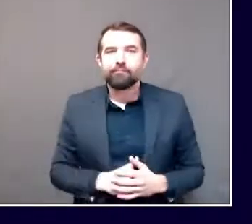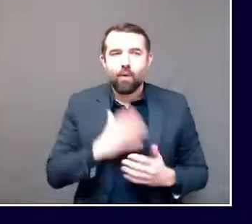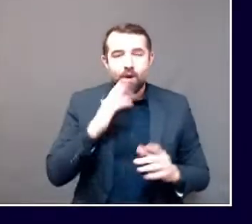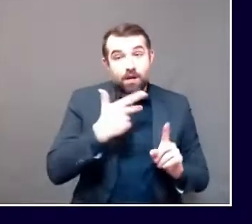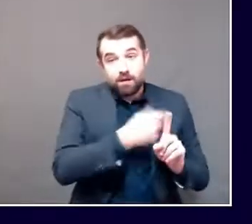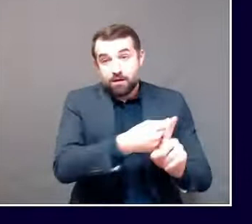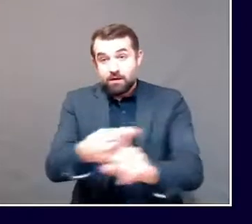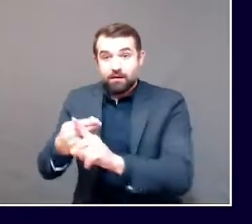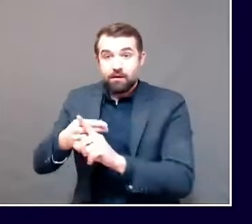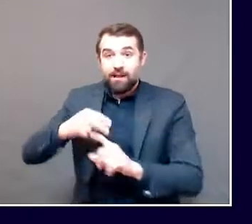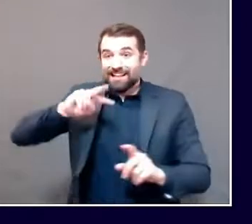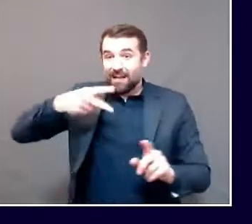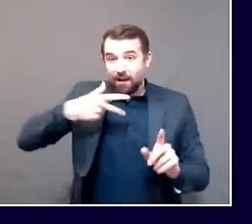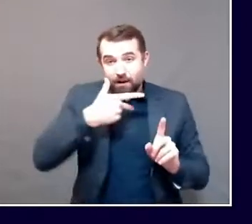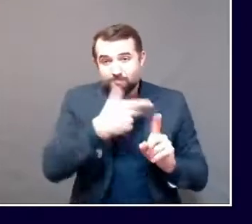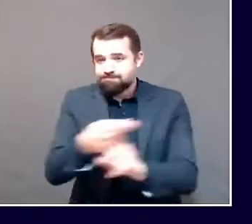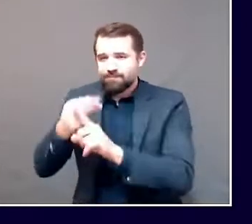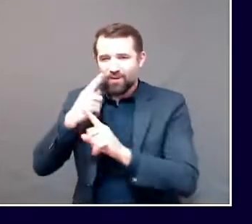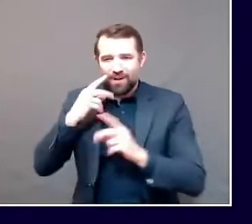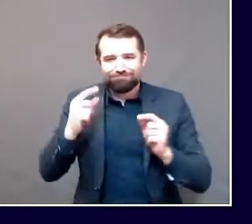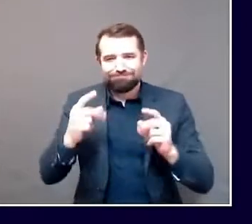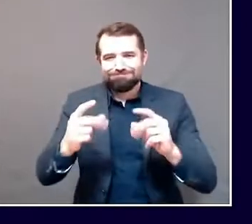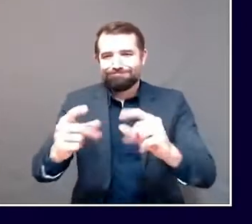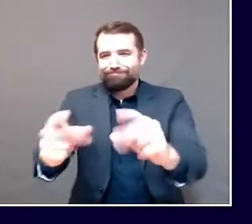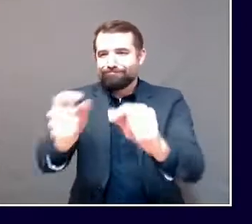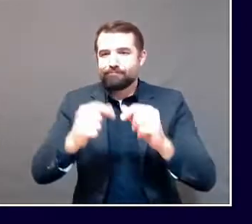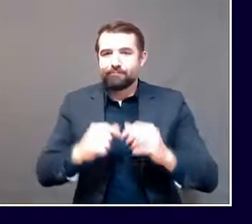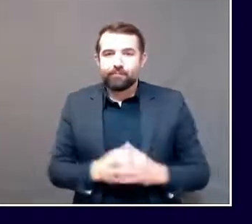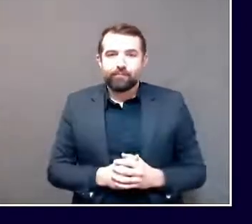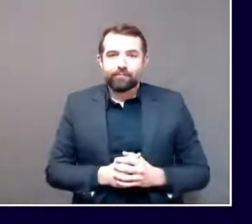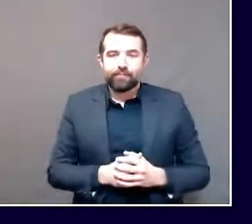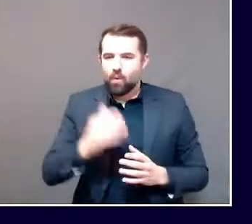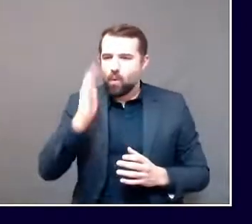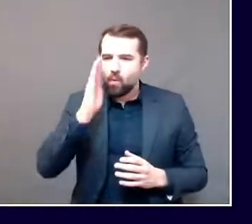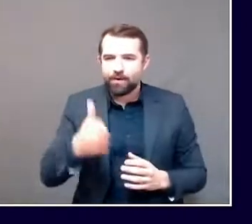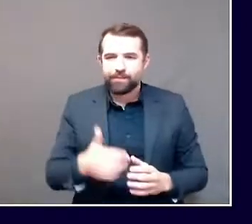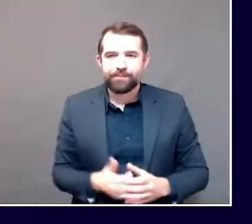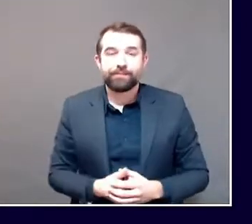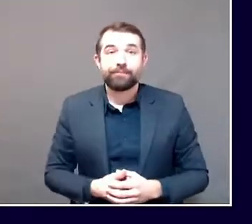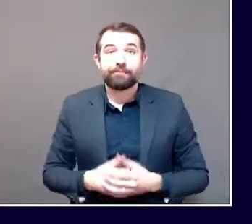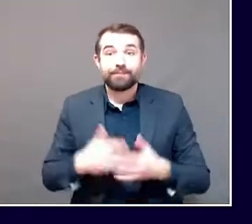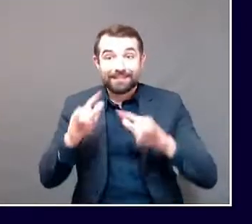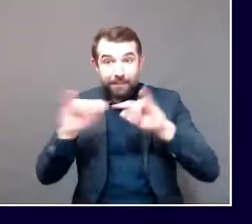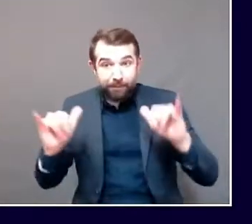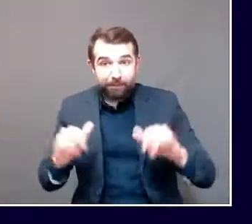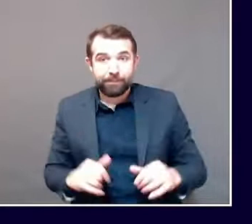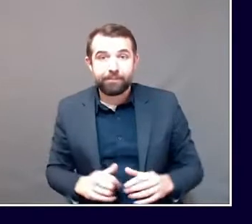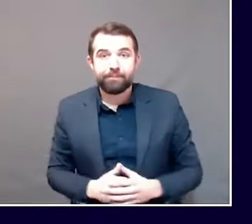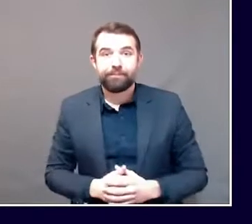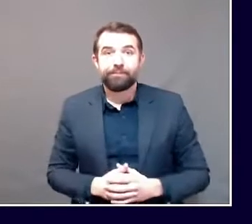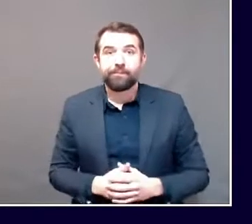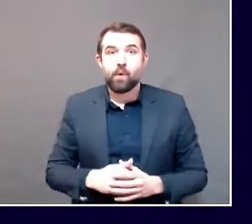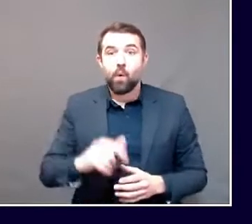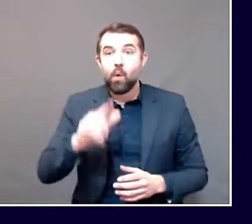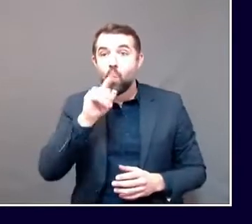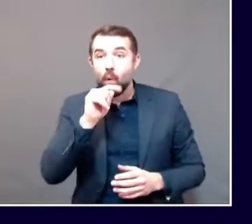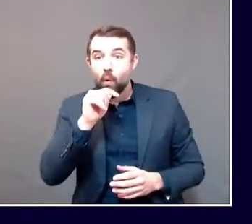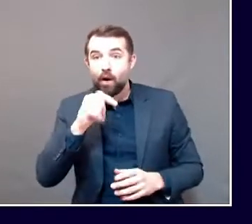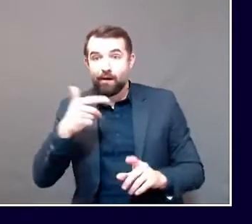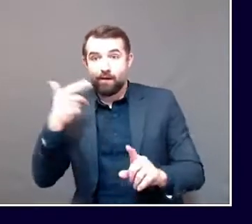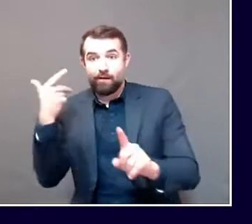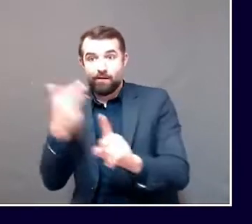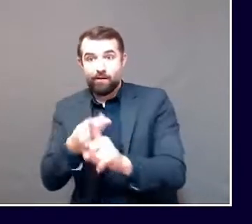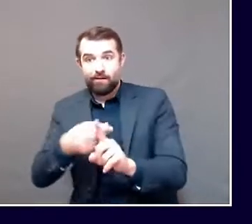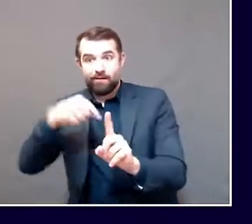was for the first dose. But we're also working with systems because it's the administrator of the vaccine that we trust